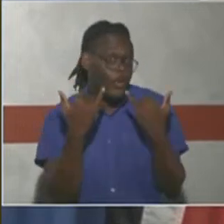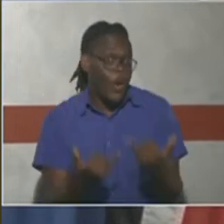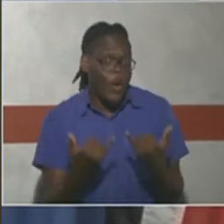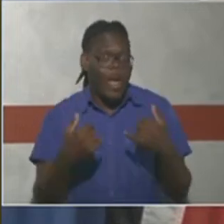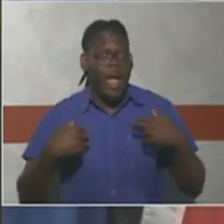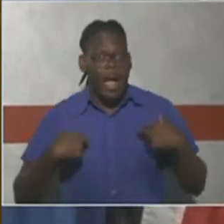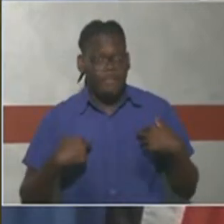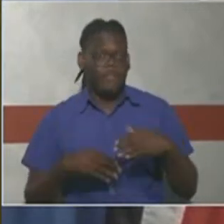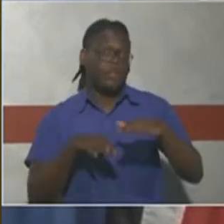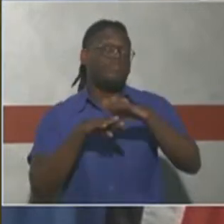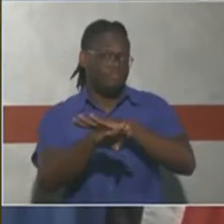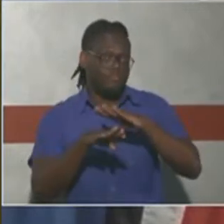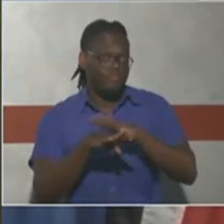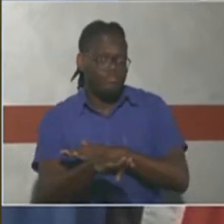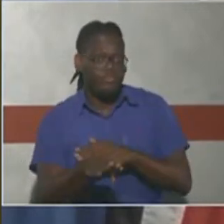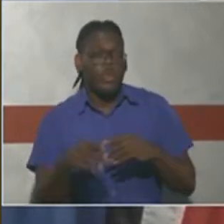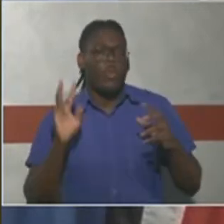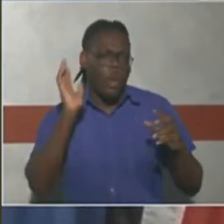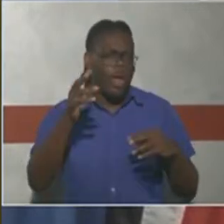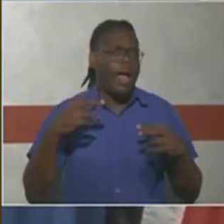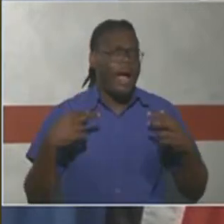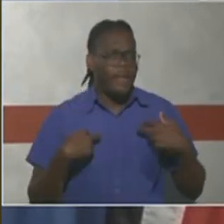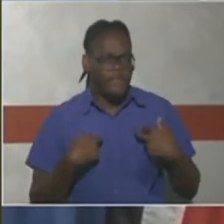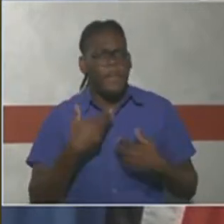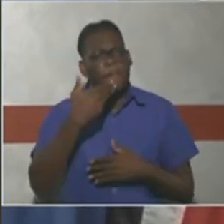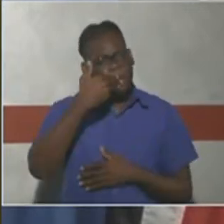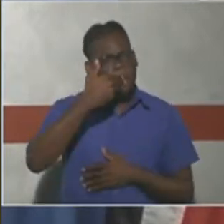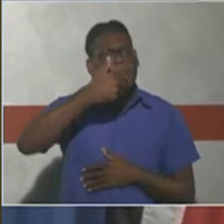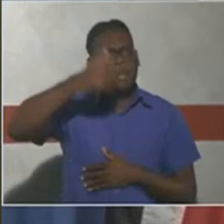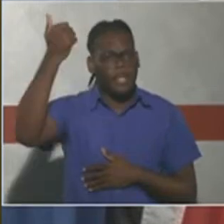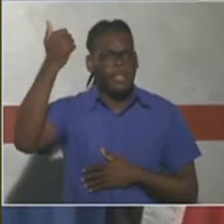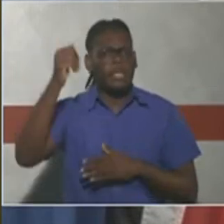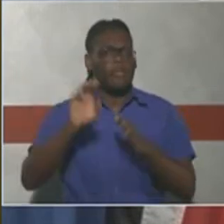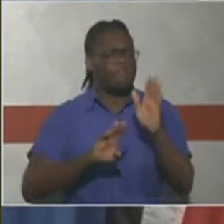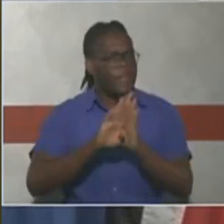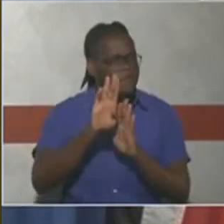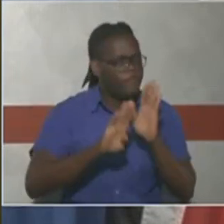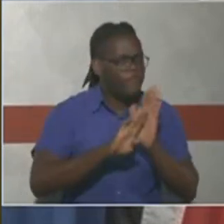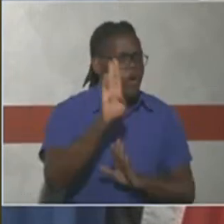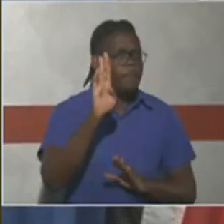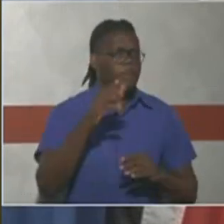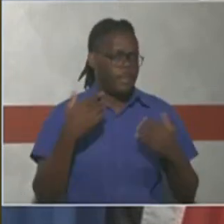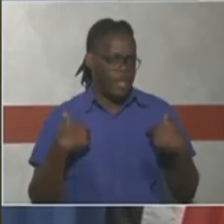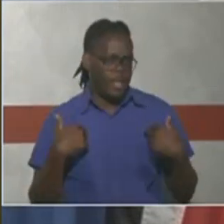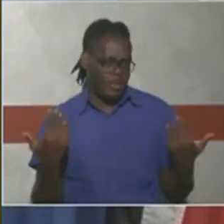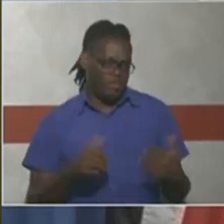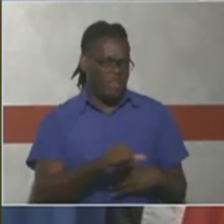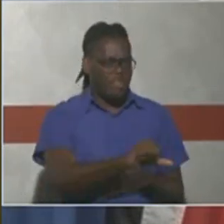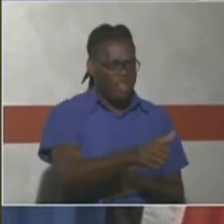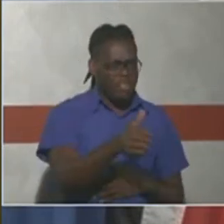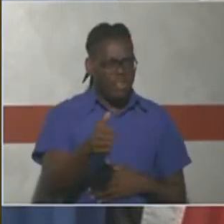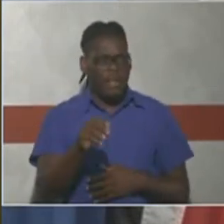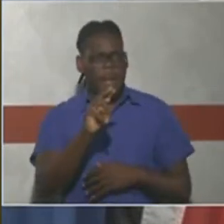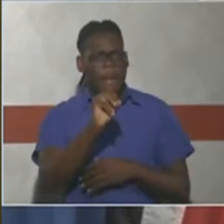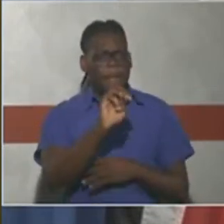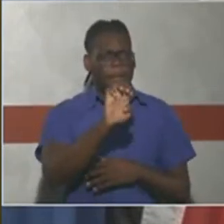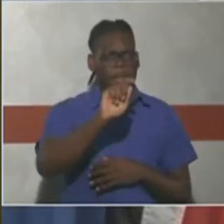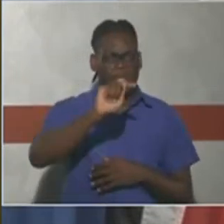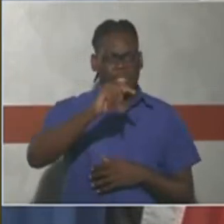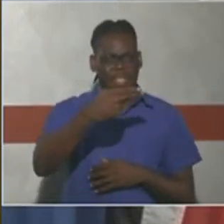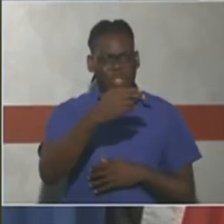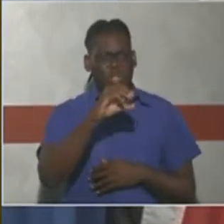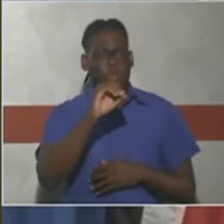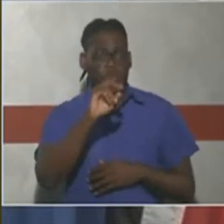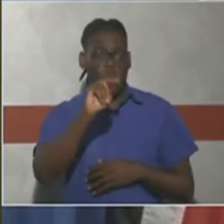Point Lisas, where we have 10 methanol plants, ammonia plants, urea plants, UAN plants, a country that